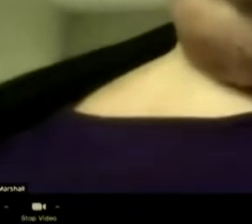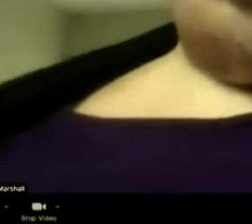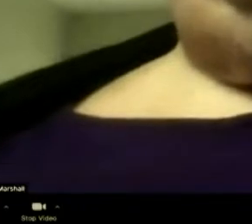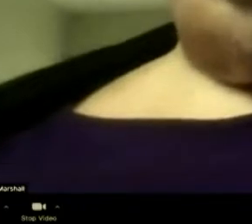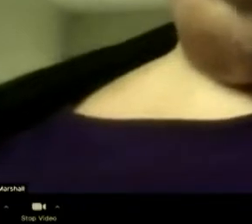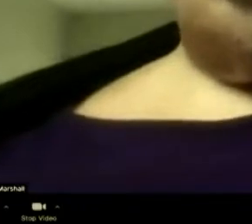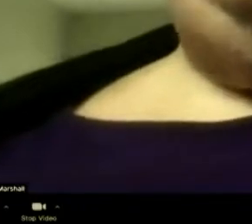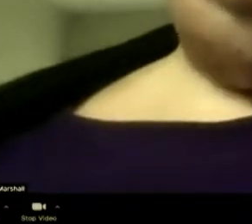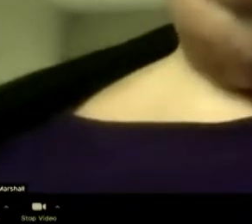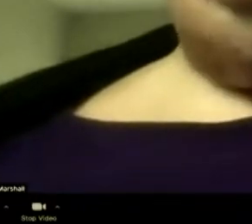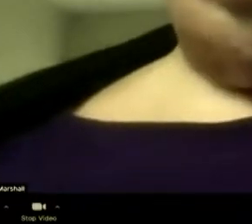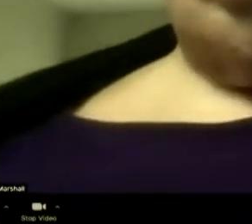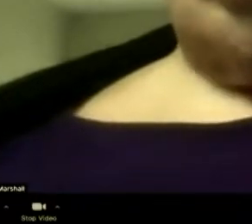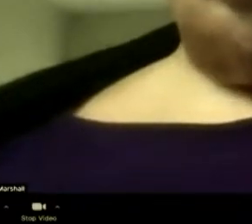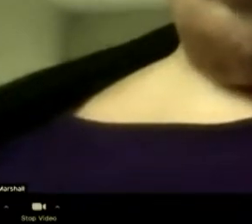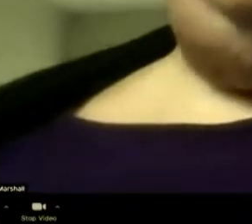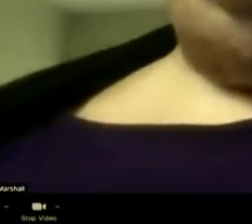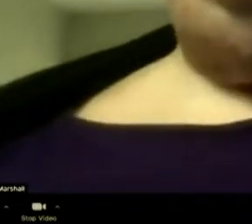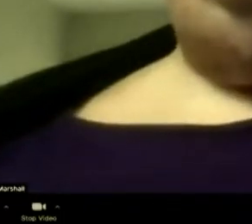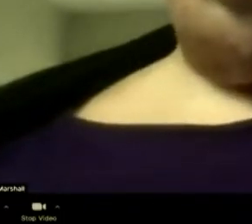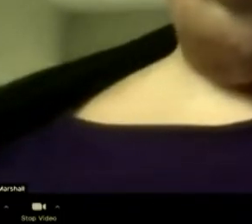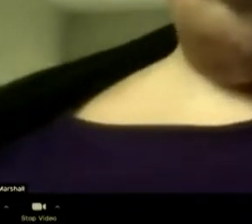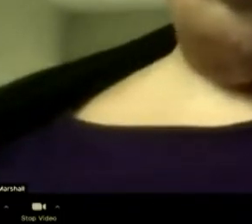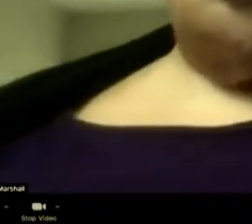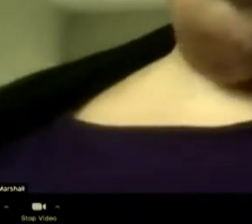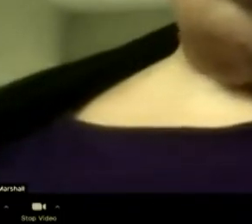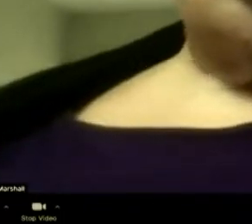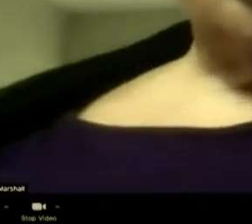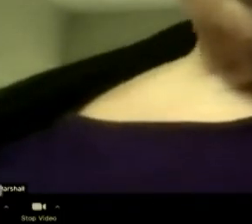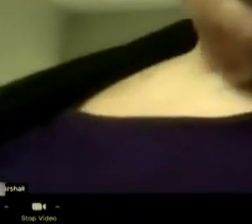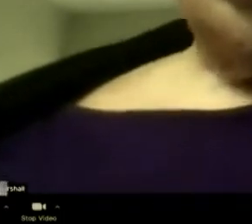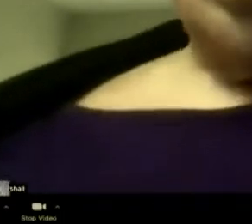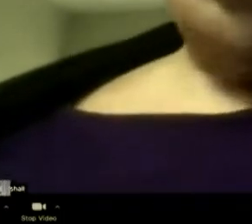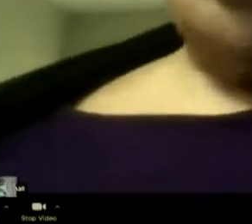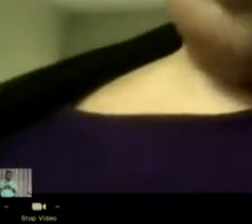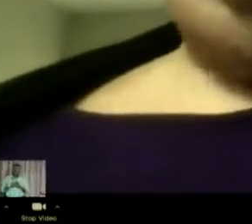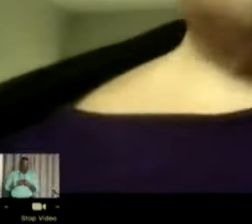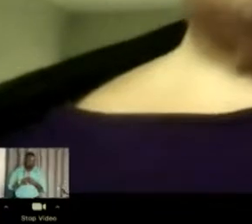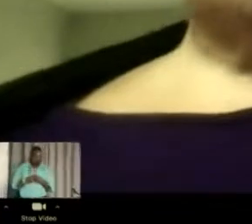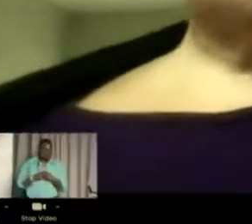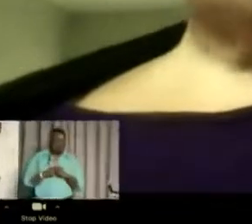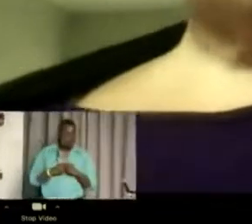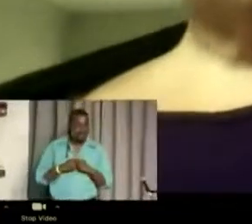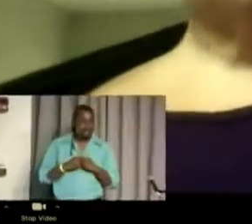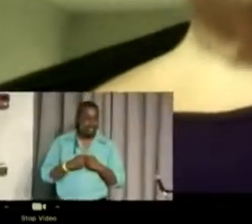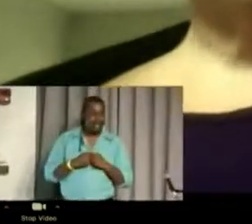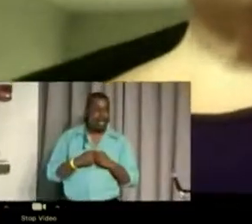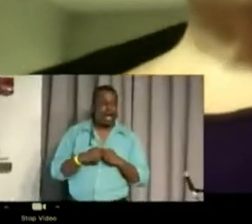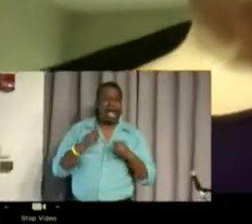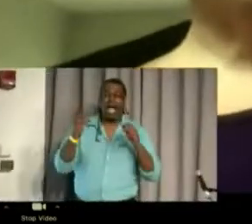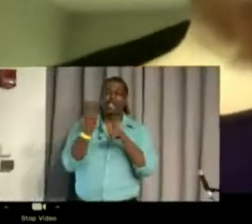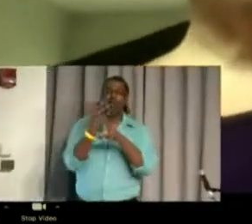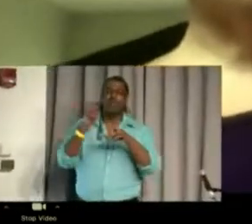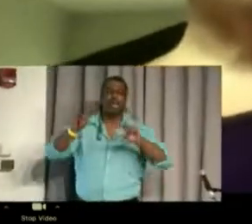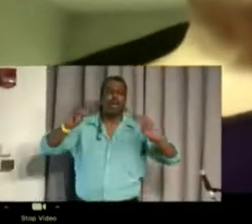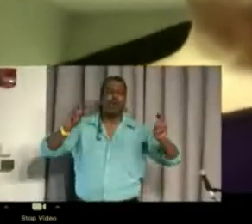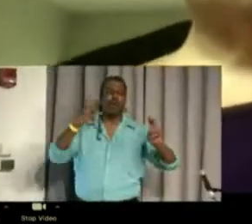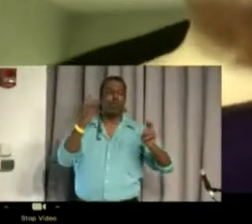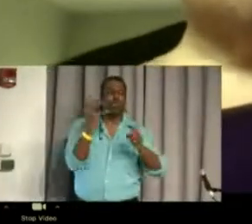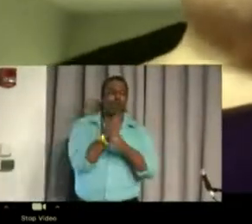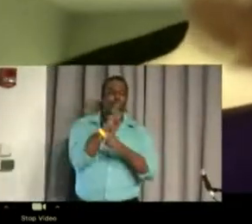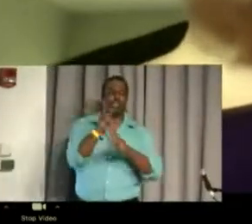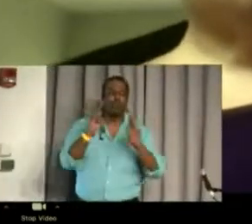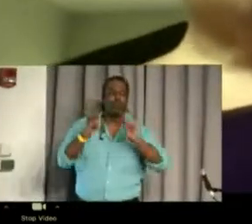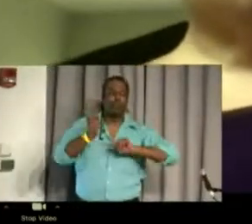Aimé Césaire, the fierce poet, theorist, and founder of the Nayyirah movement. I do that because I want to make sure that people are